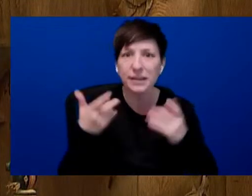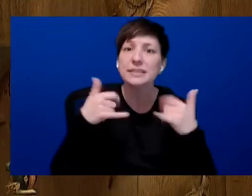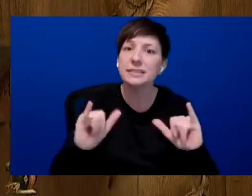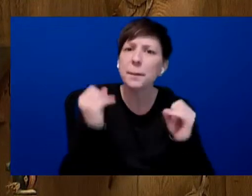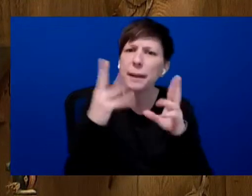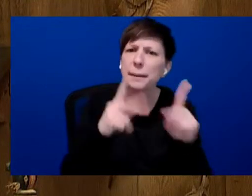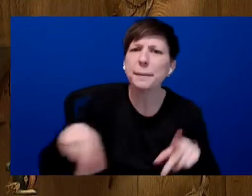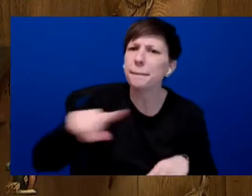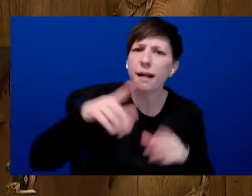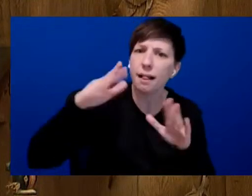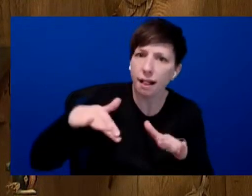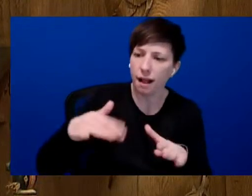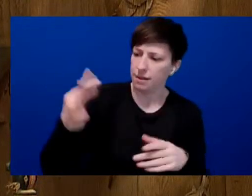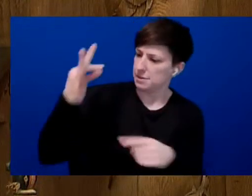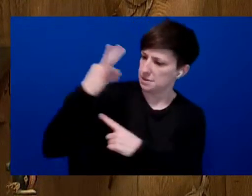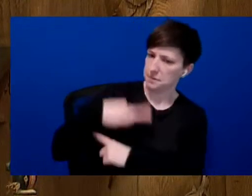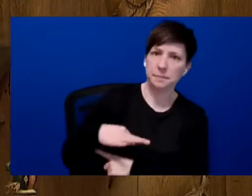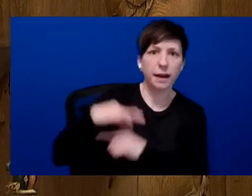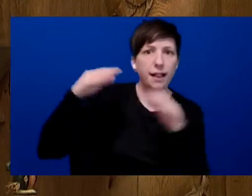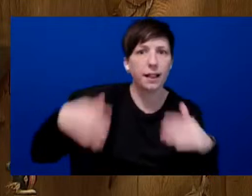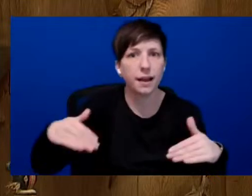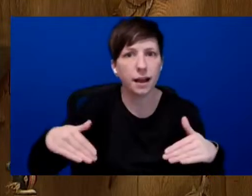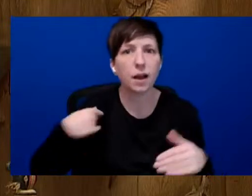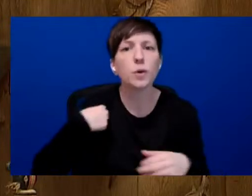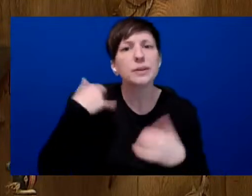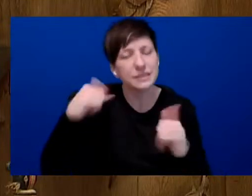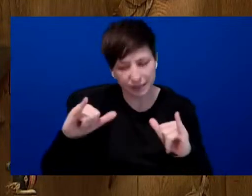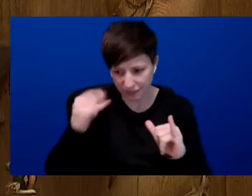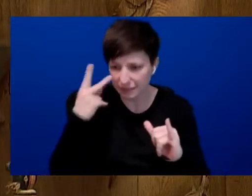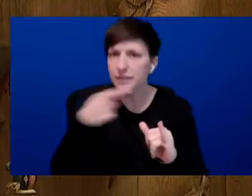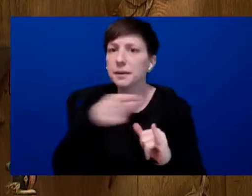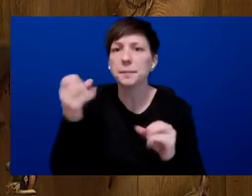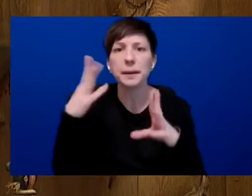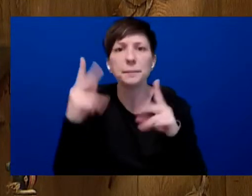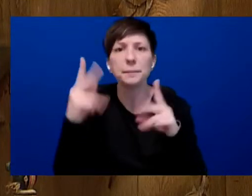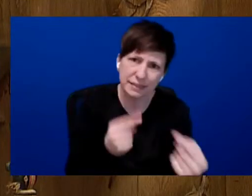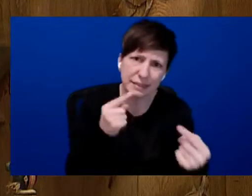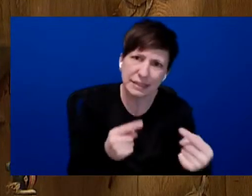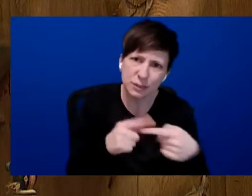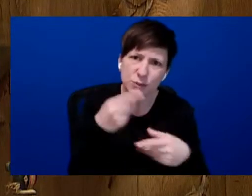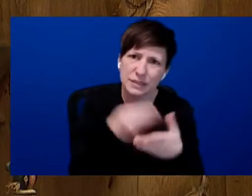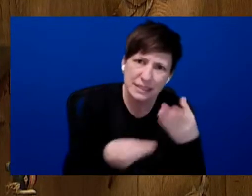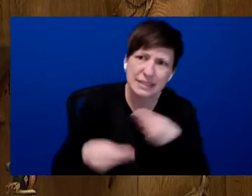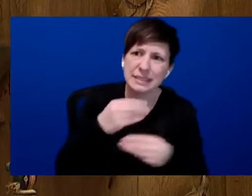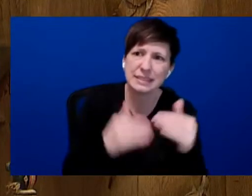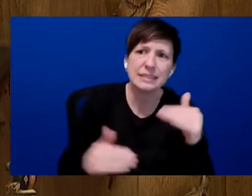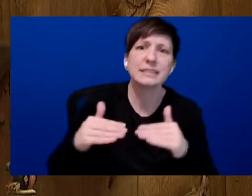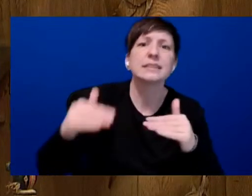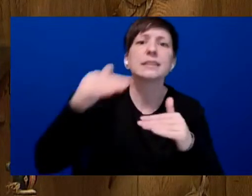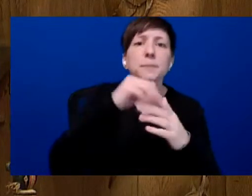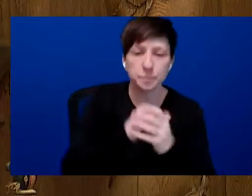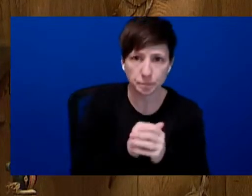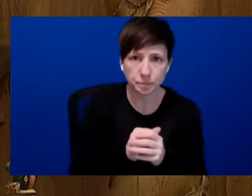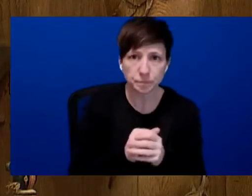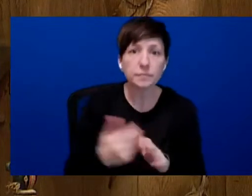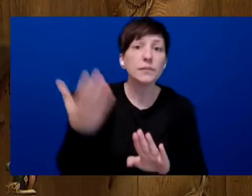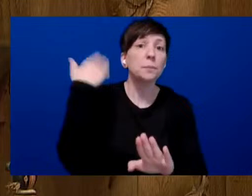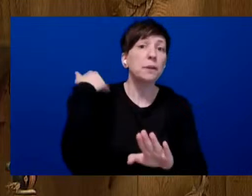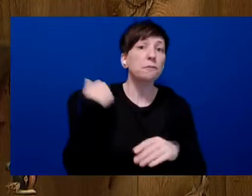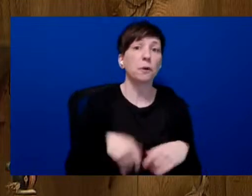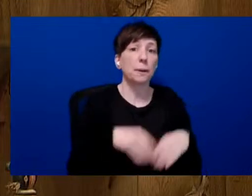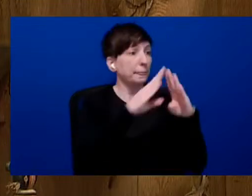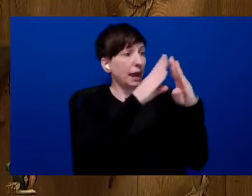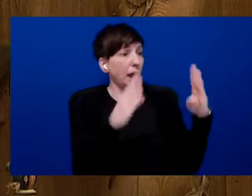still struggling to get ahead. After decades where our housing market was allowed to serve the interests of investors and